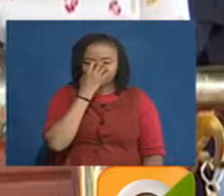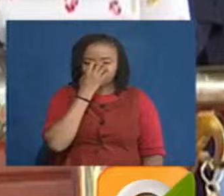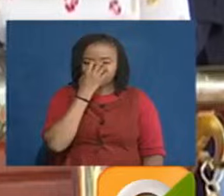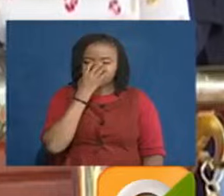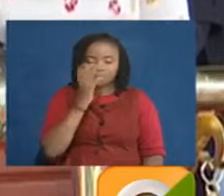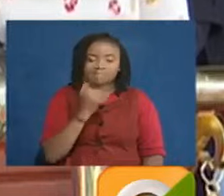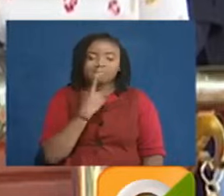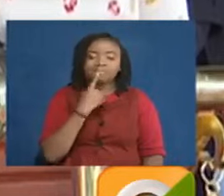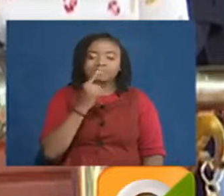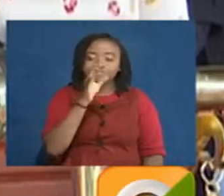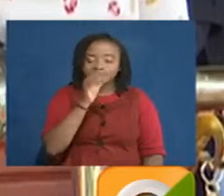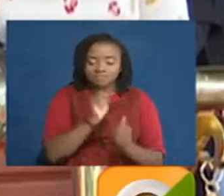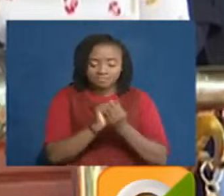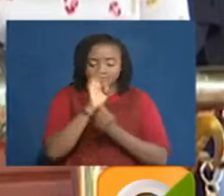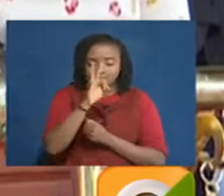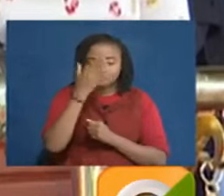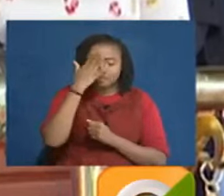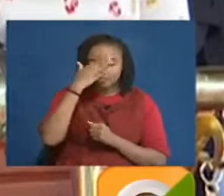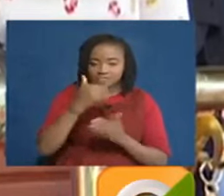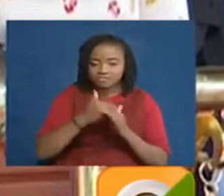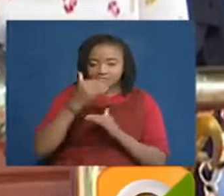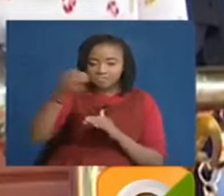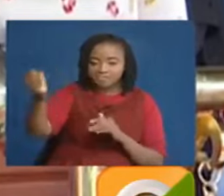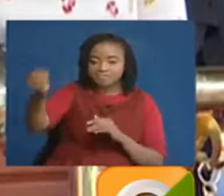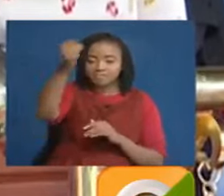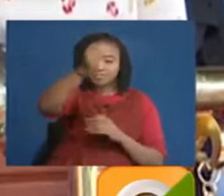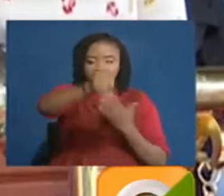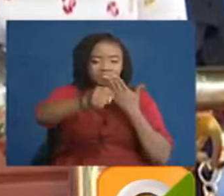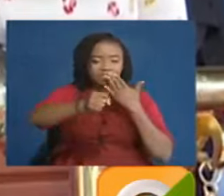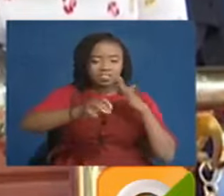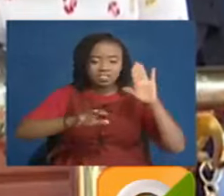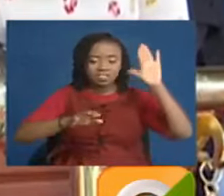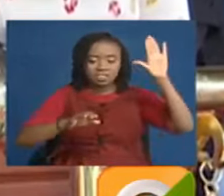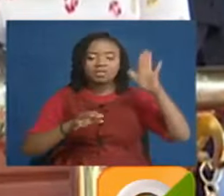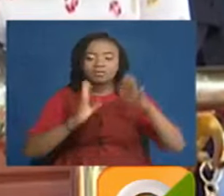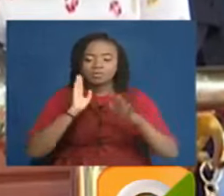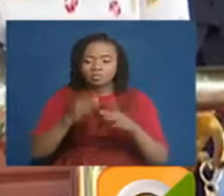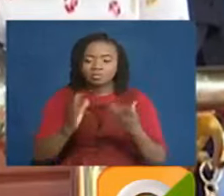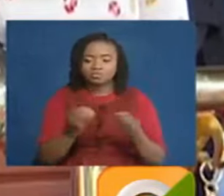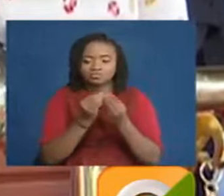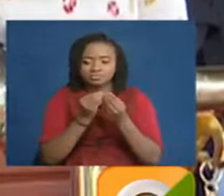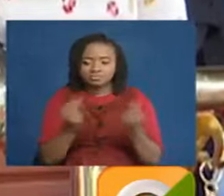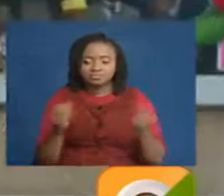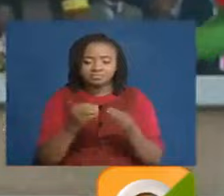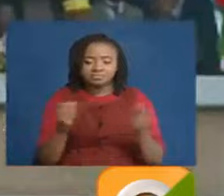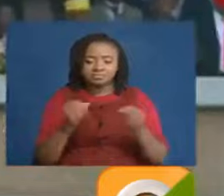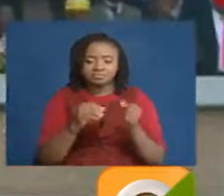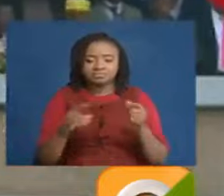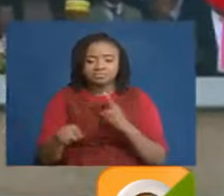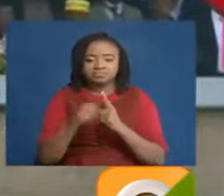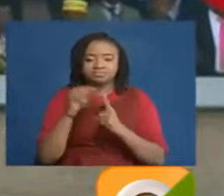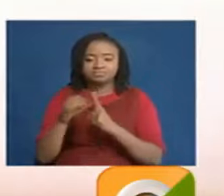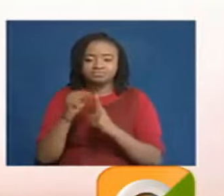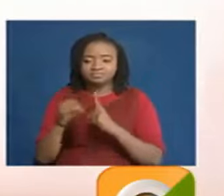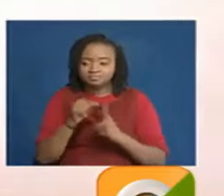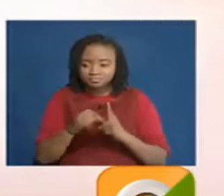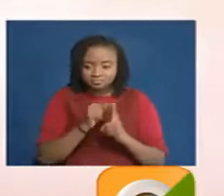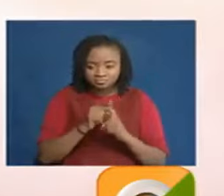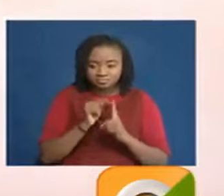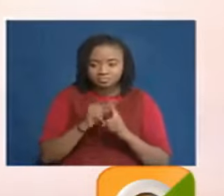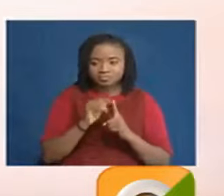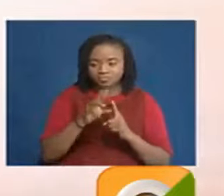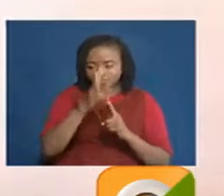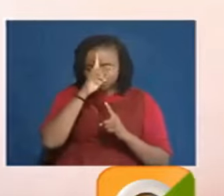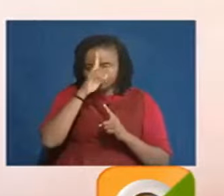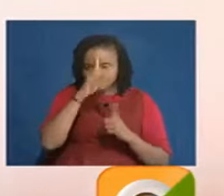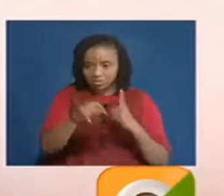113 days after ascending to power and committing to end extrajudicial killings and cases of enforced disappearances,